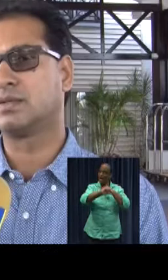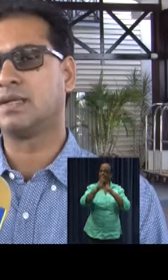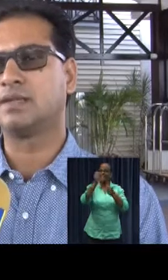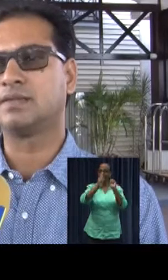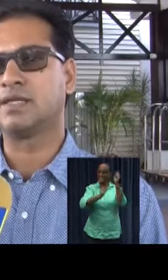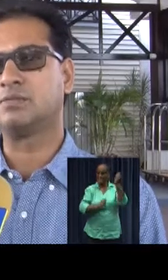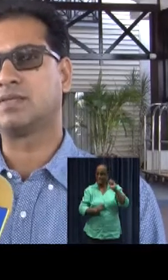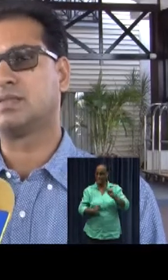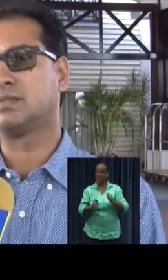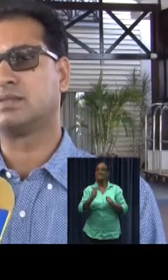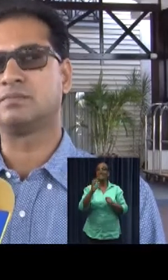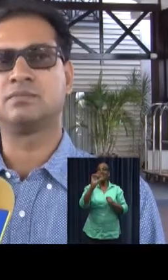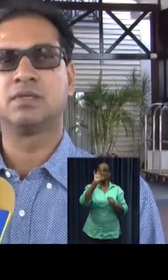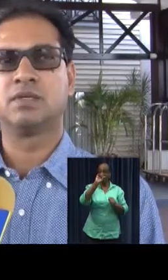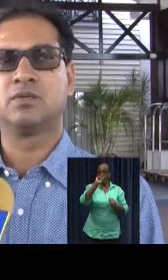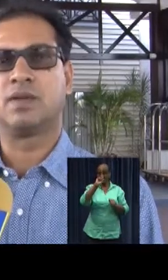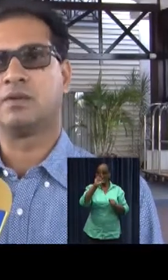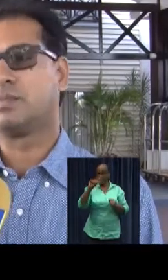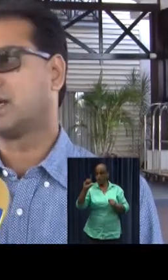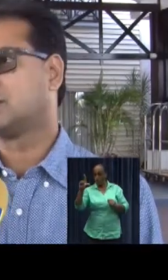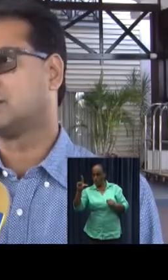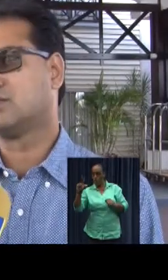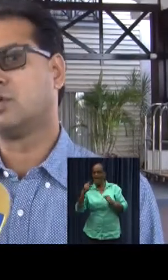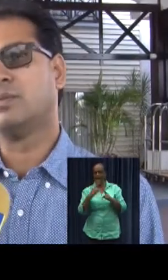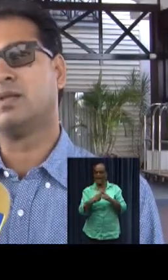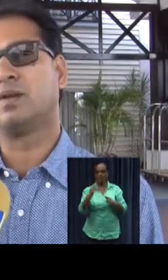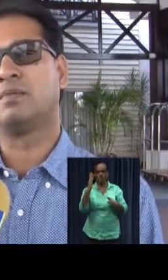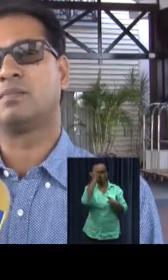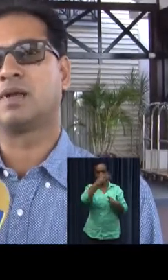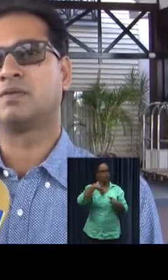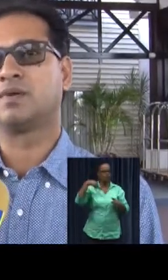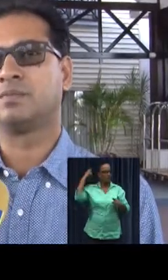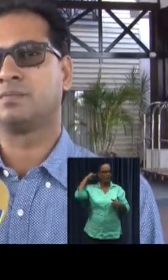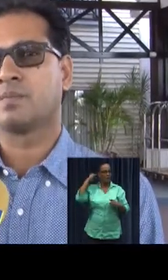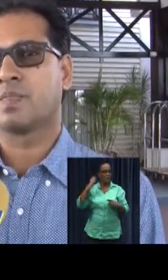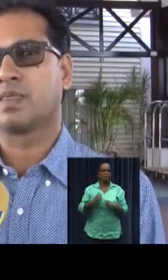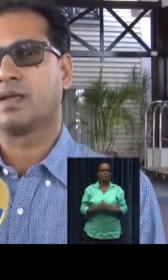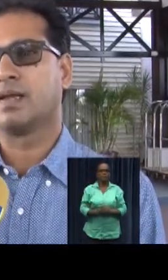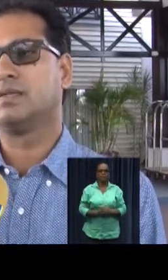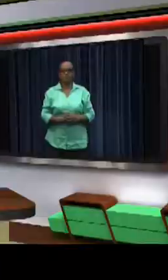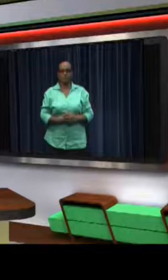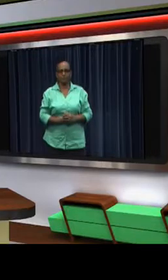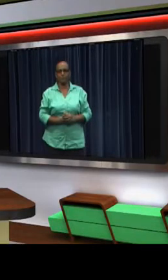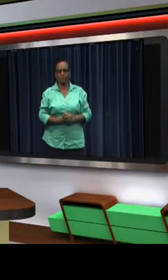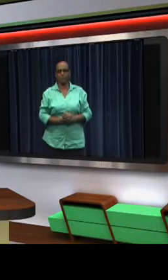Jamaica, Guyana, Trinidad and Tobago, St. Lucia, and Suriname.